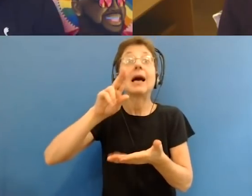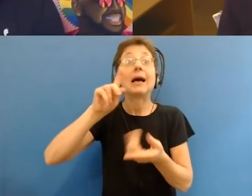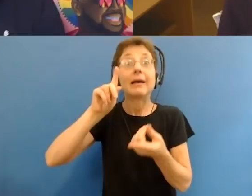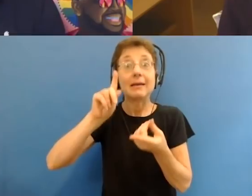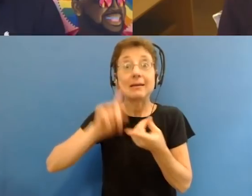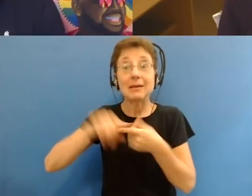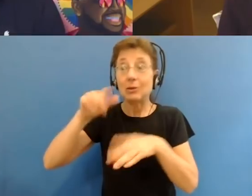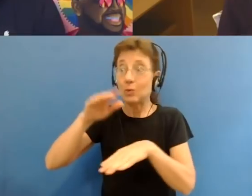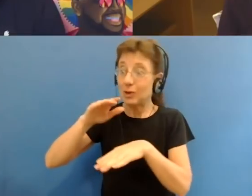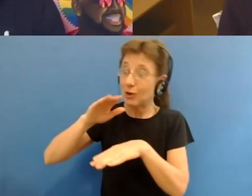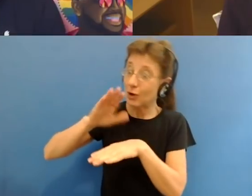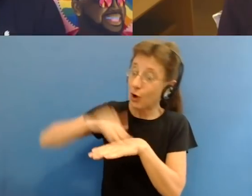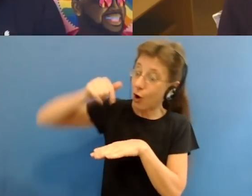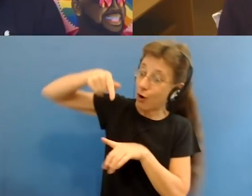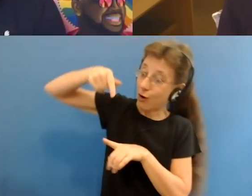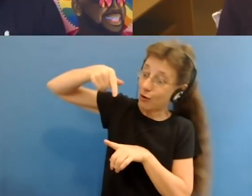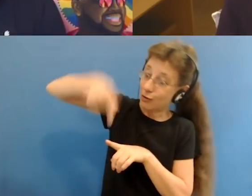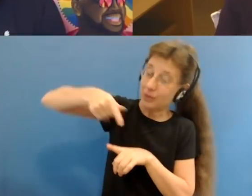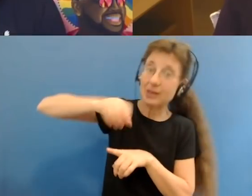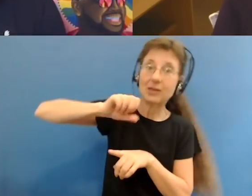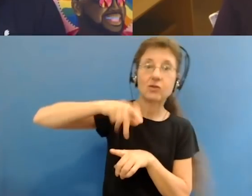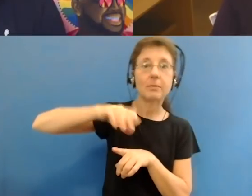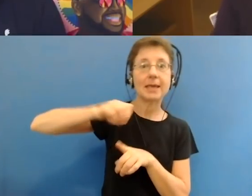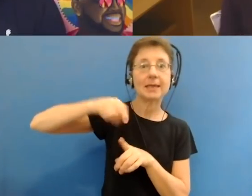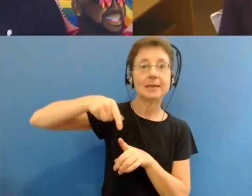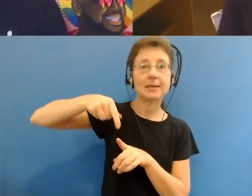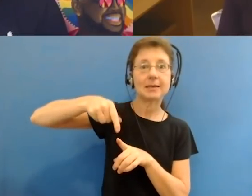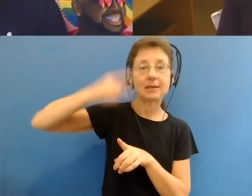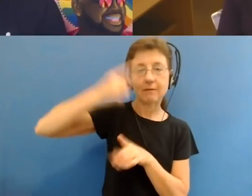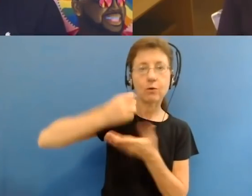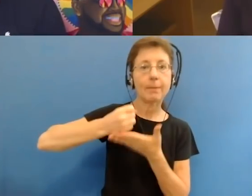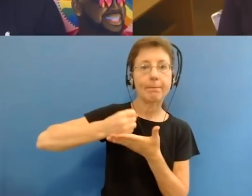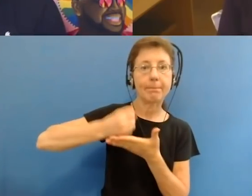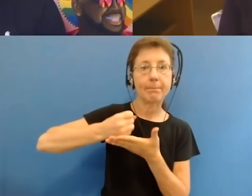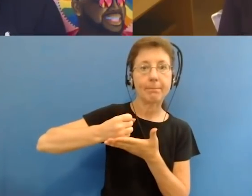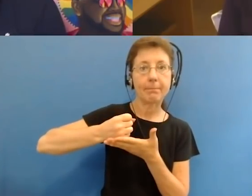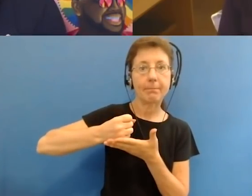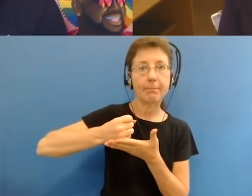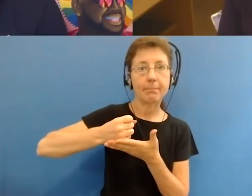that help. Beautiful. And we have to imagine it.